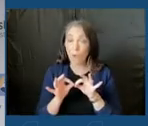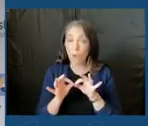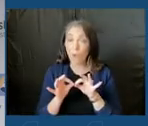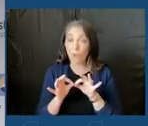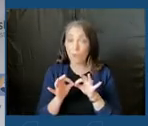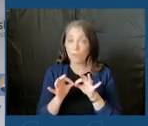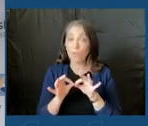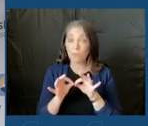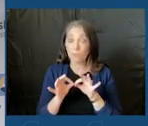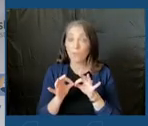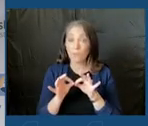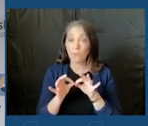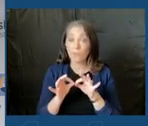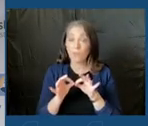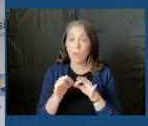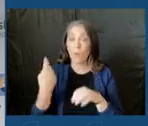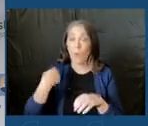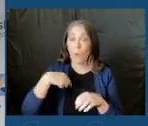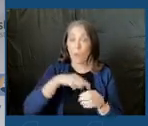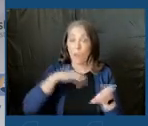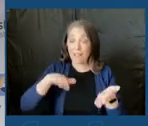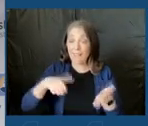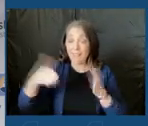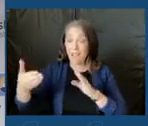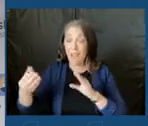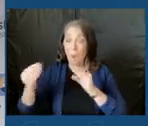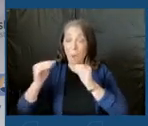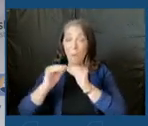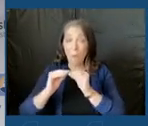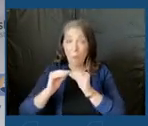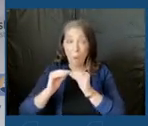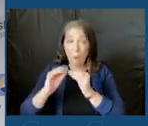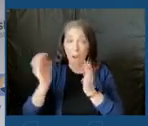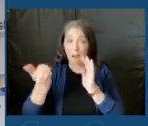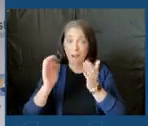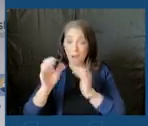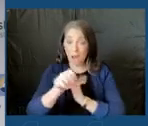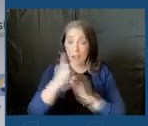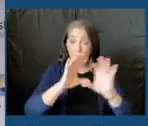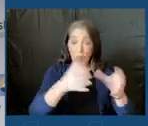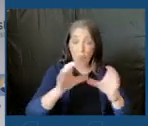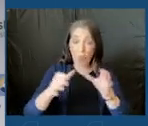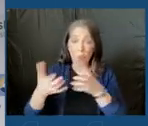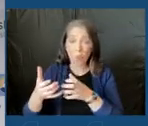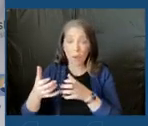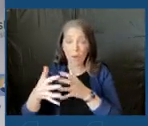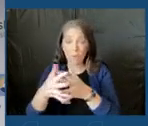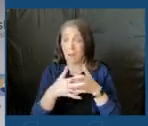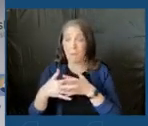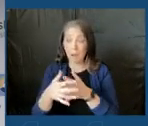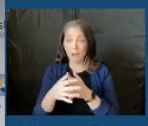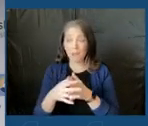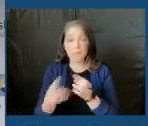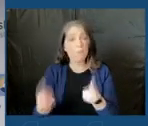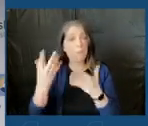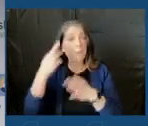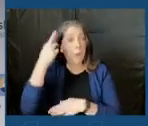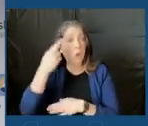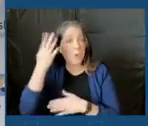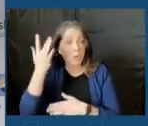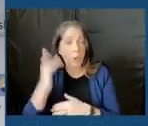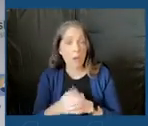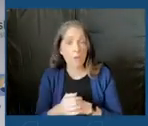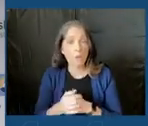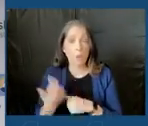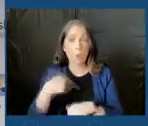killed more than any other group in America for a number of reasons. We've got